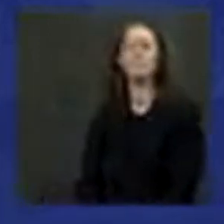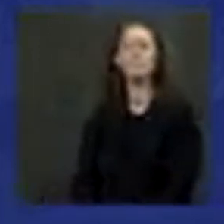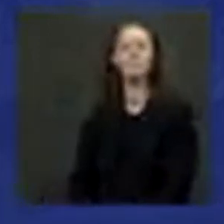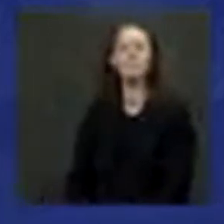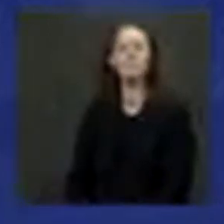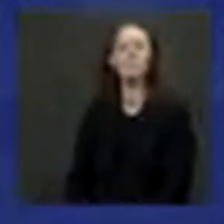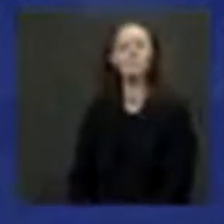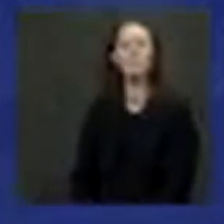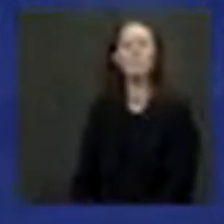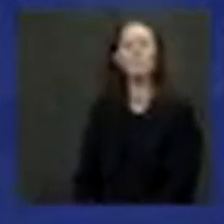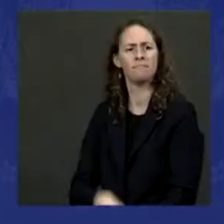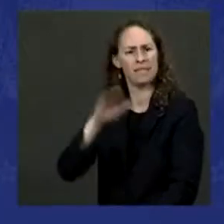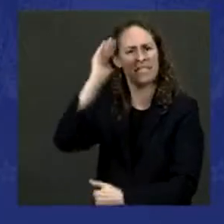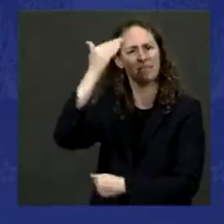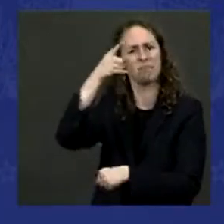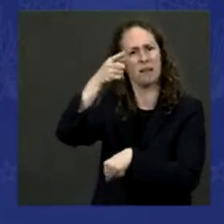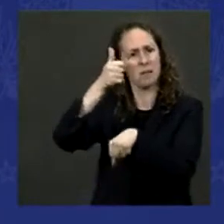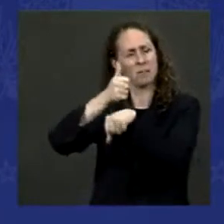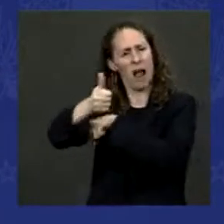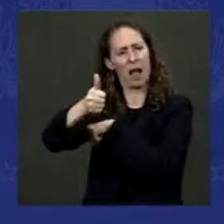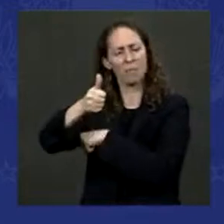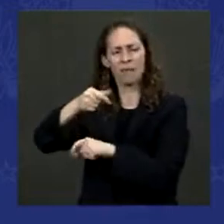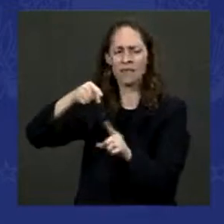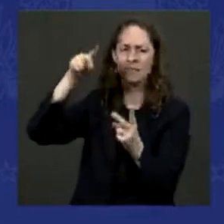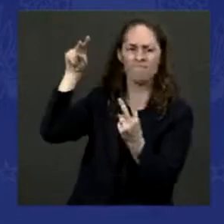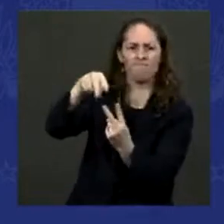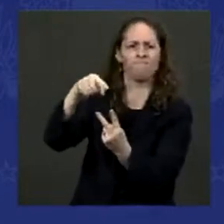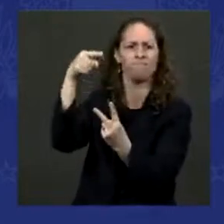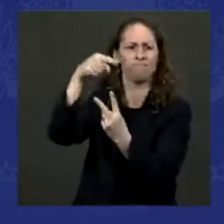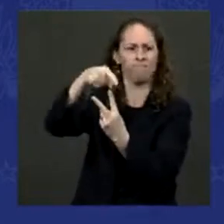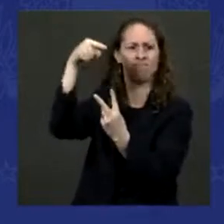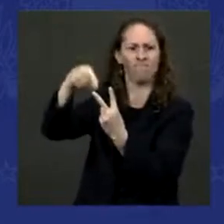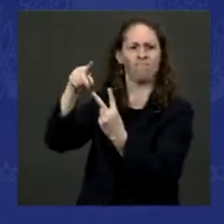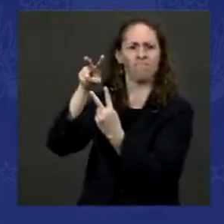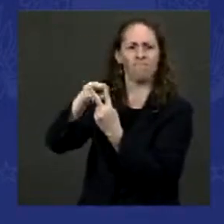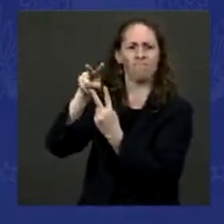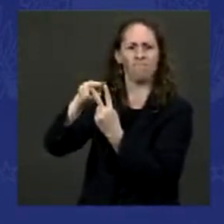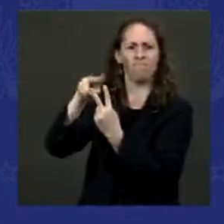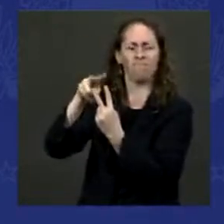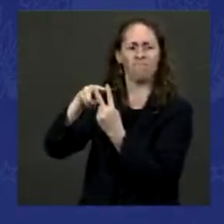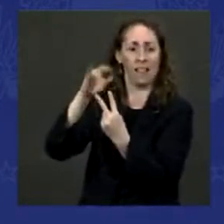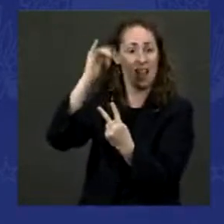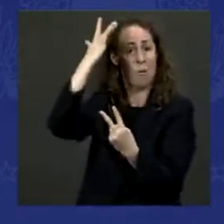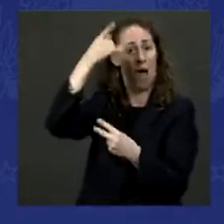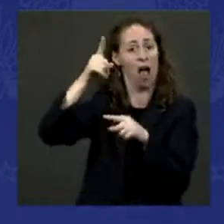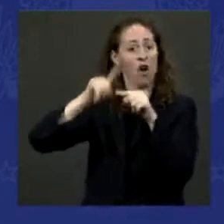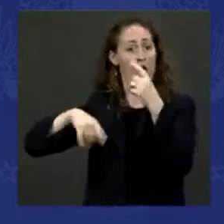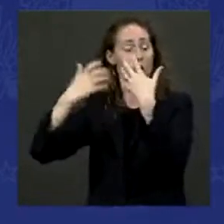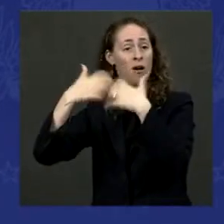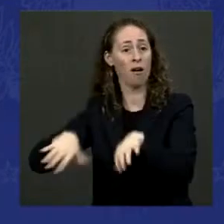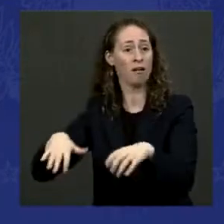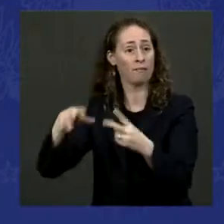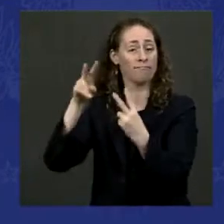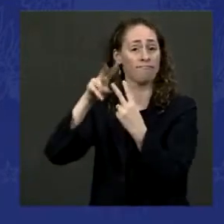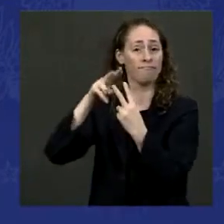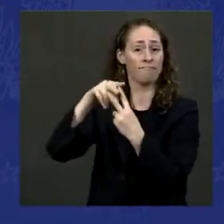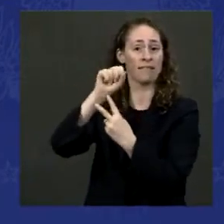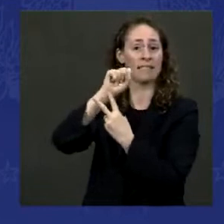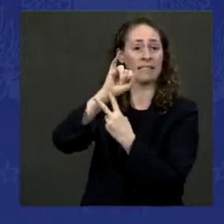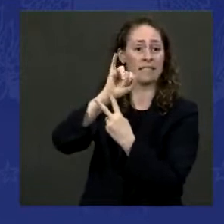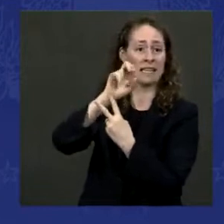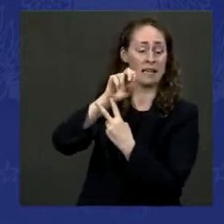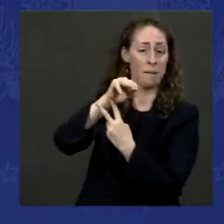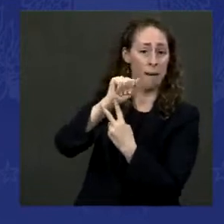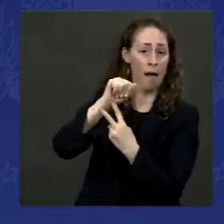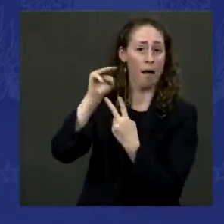blame squarely on two U.S. senators for your inability to close that deal, Senator Sinema and Senator Manchin. Am I incorrect? Is that who the blame lies